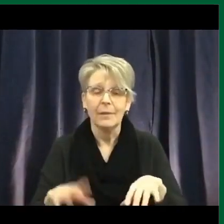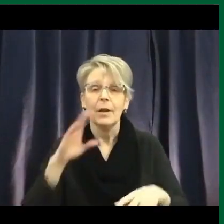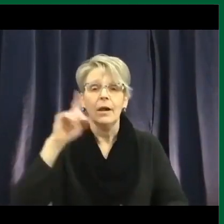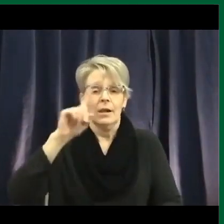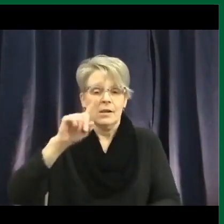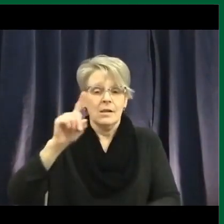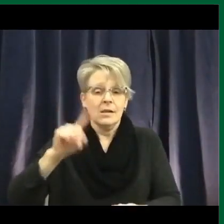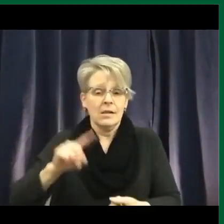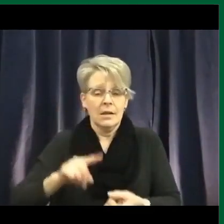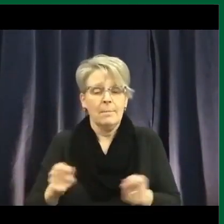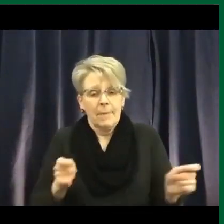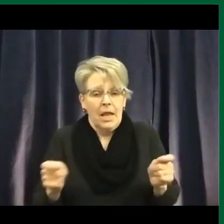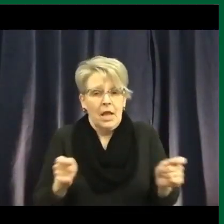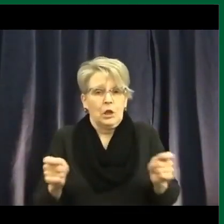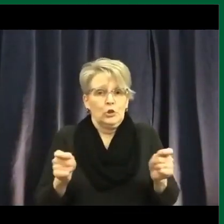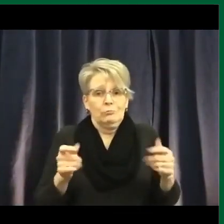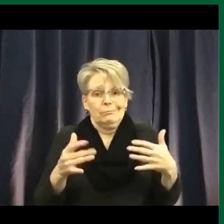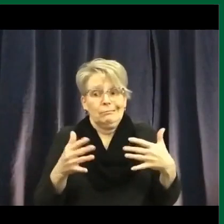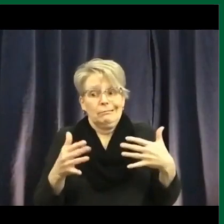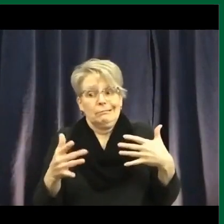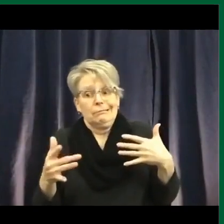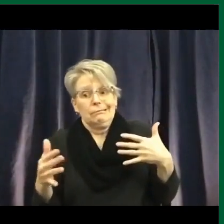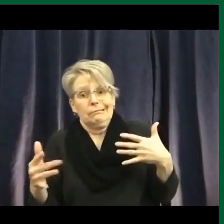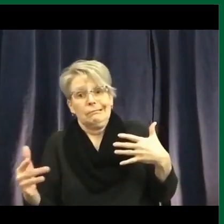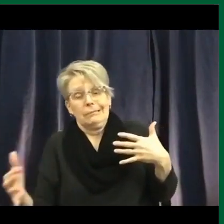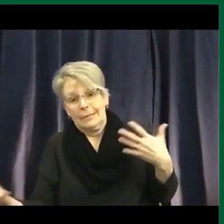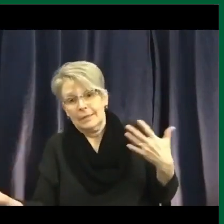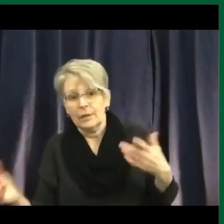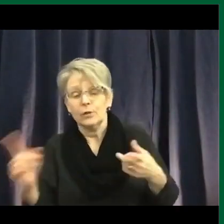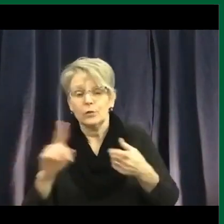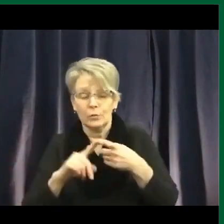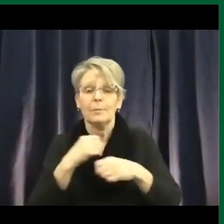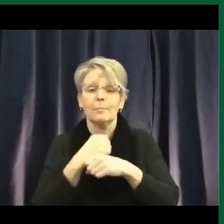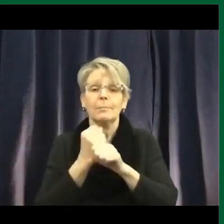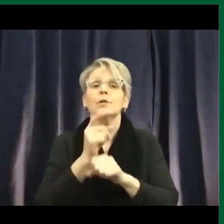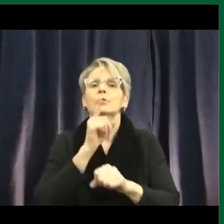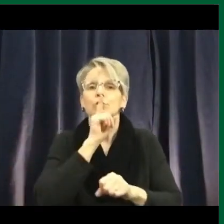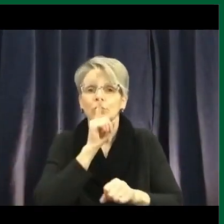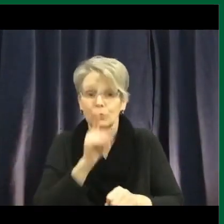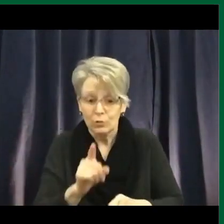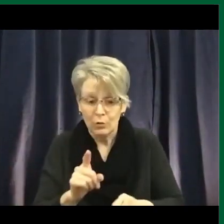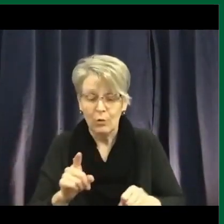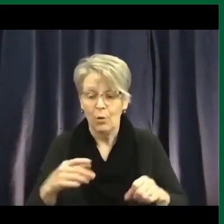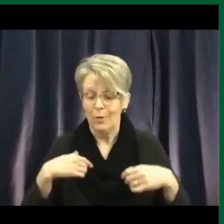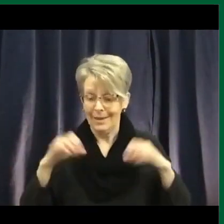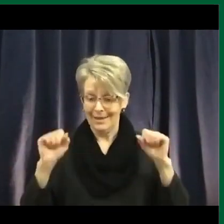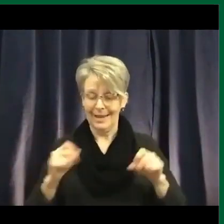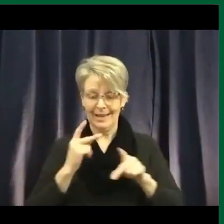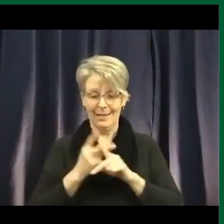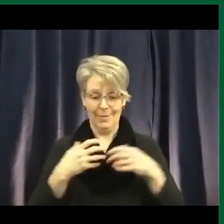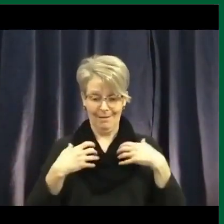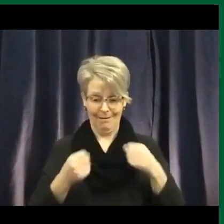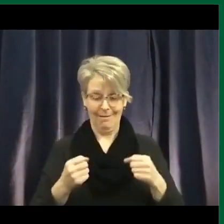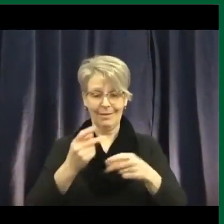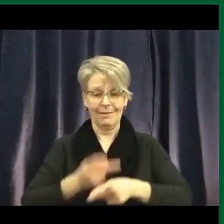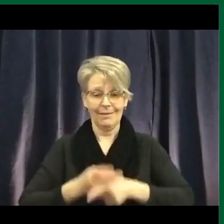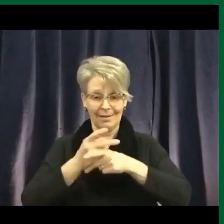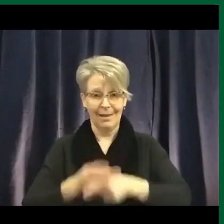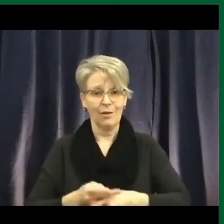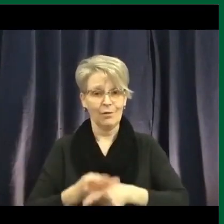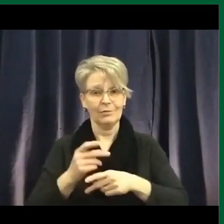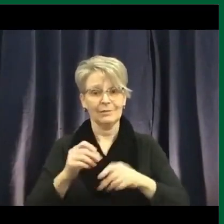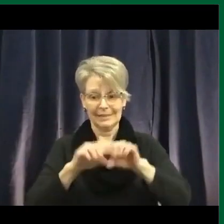COVID-19 throughout, however long we're required to do so, to ensure that we can preserve the integrity of our healthcare system and to ensure